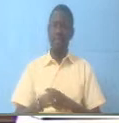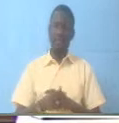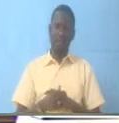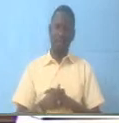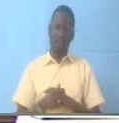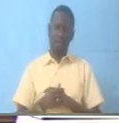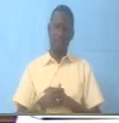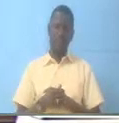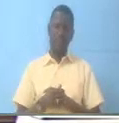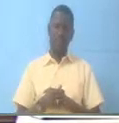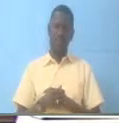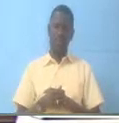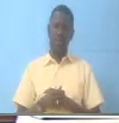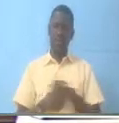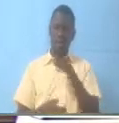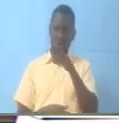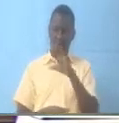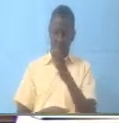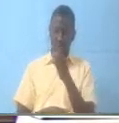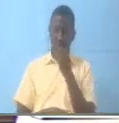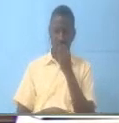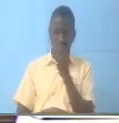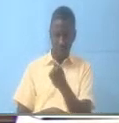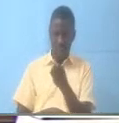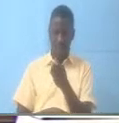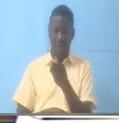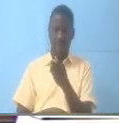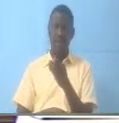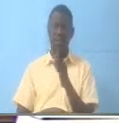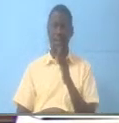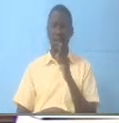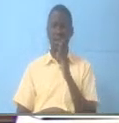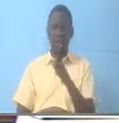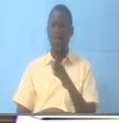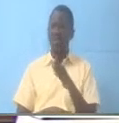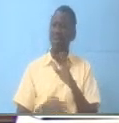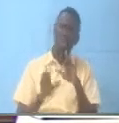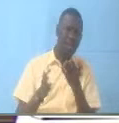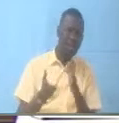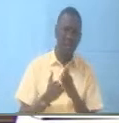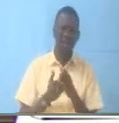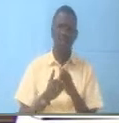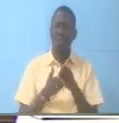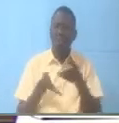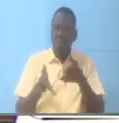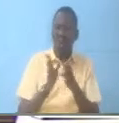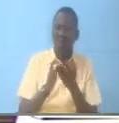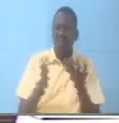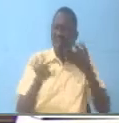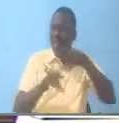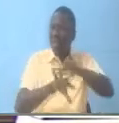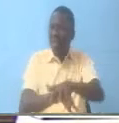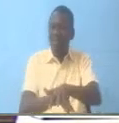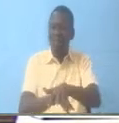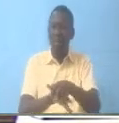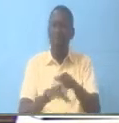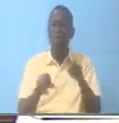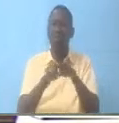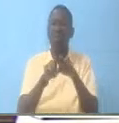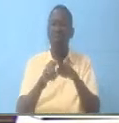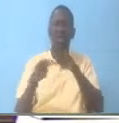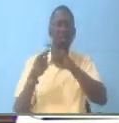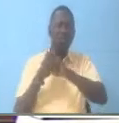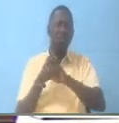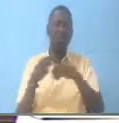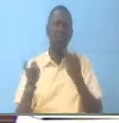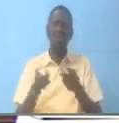bi, would you say that there was any form of interference with respect to the manner in which cases